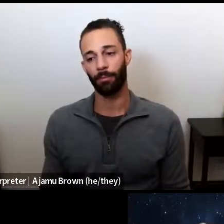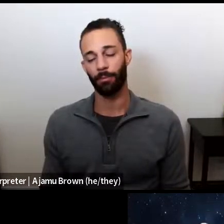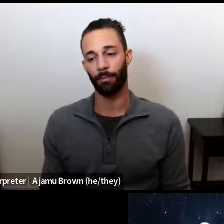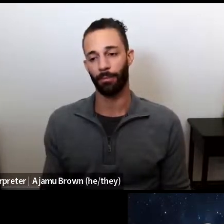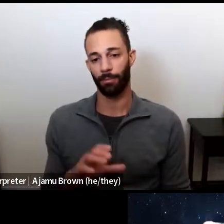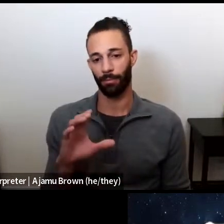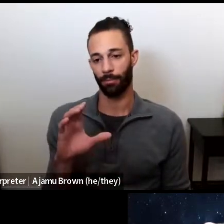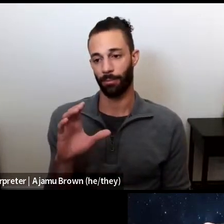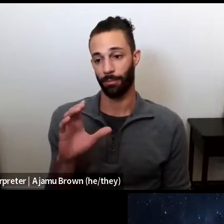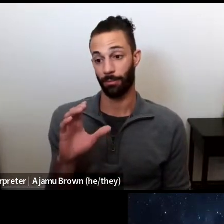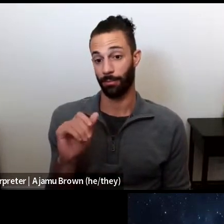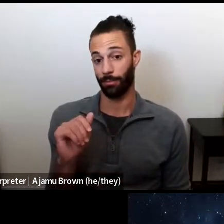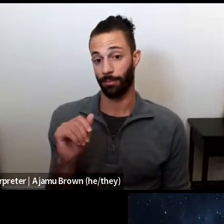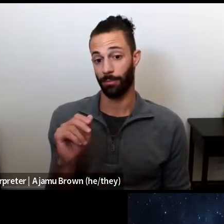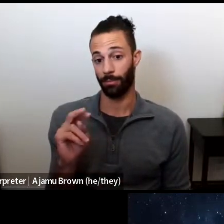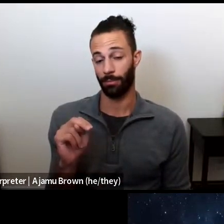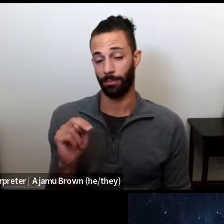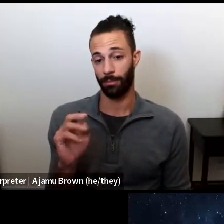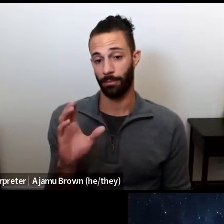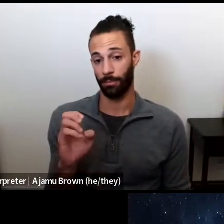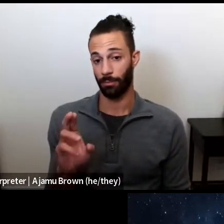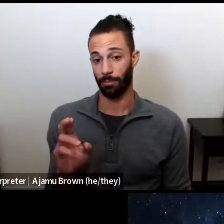Cancerians.